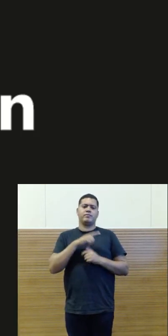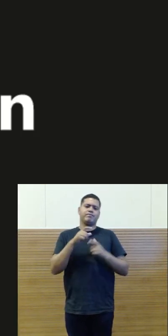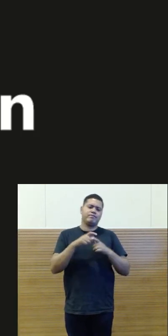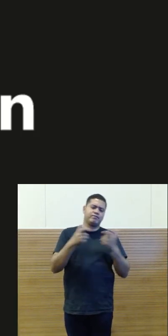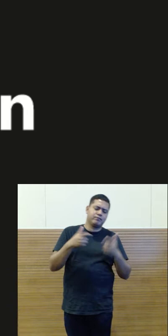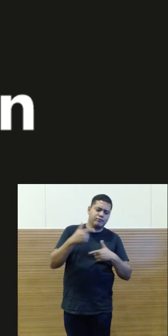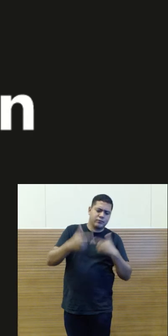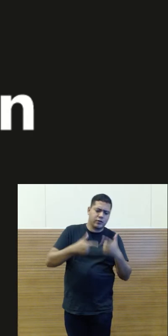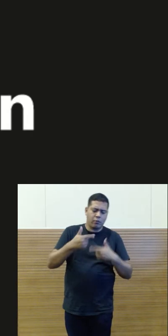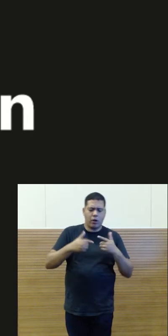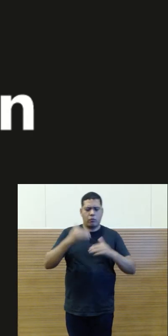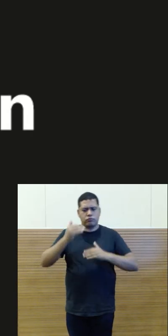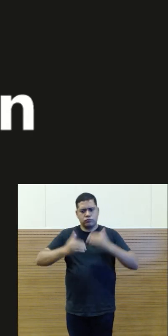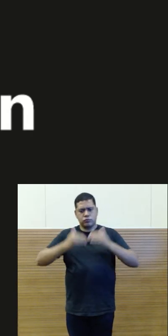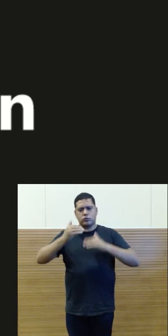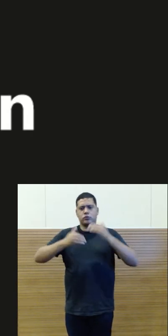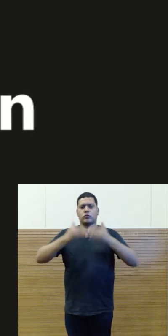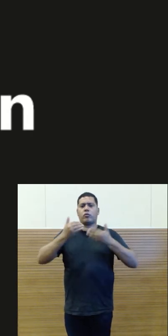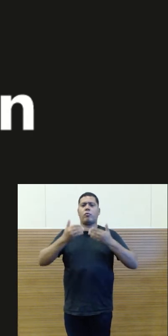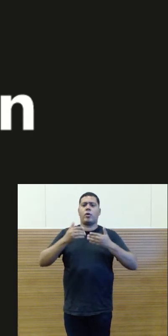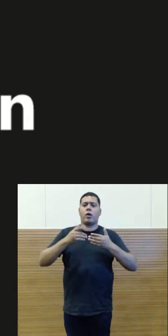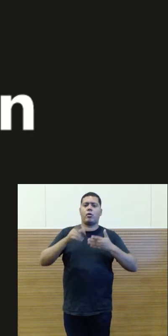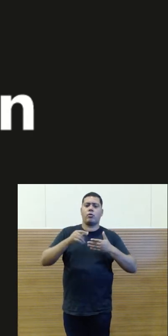developing healthy diets